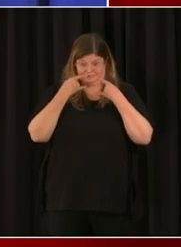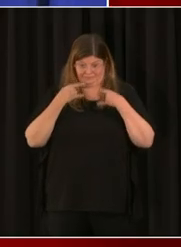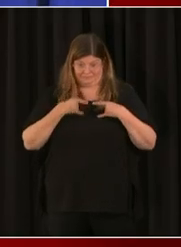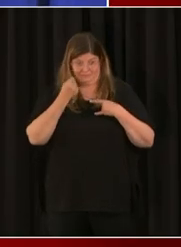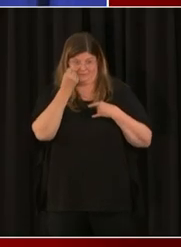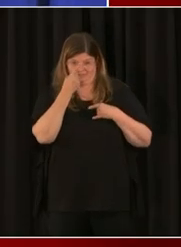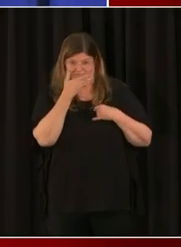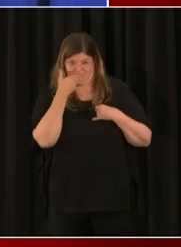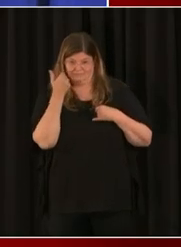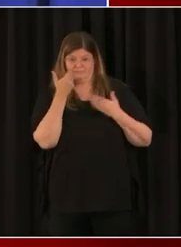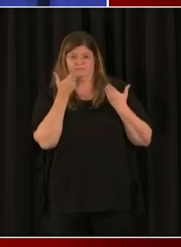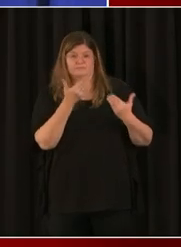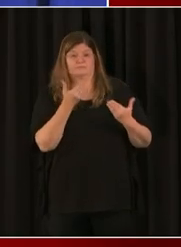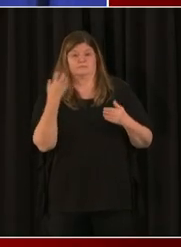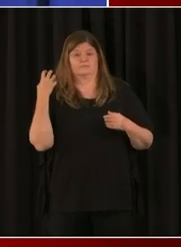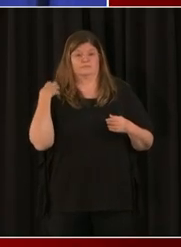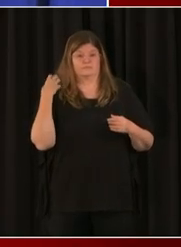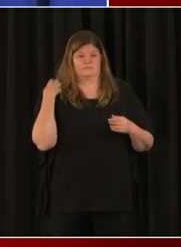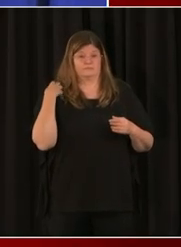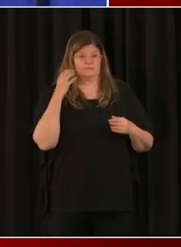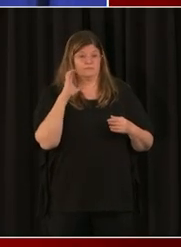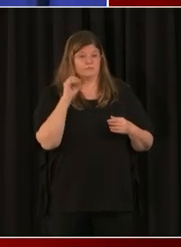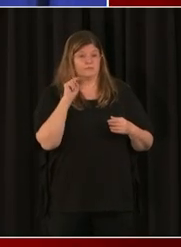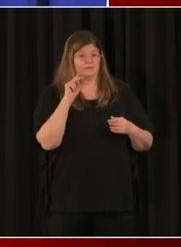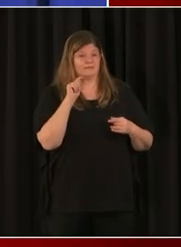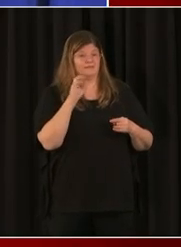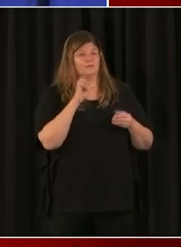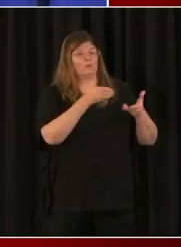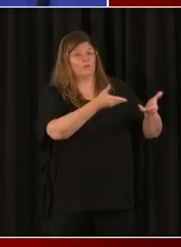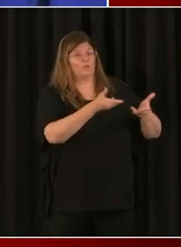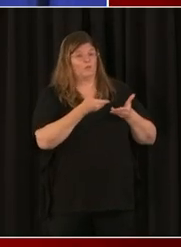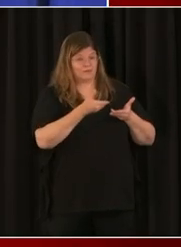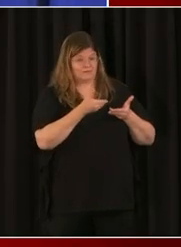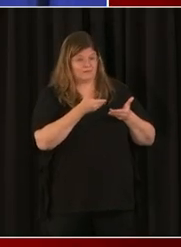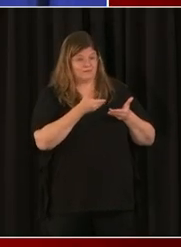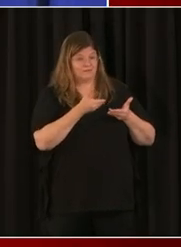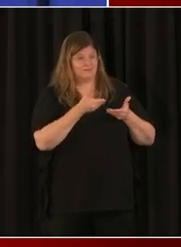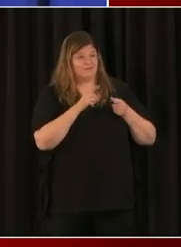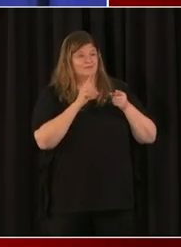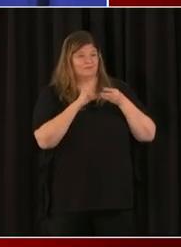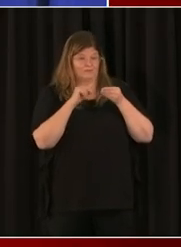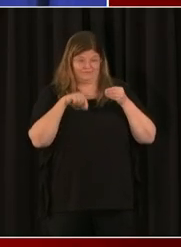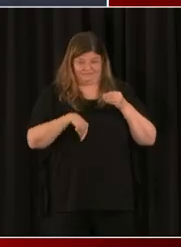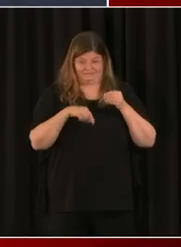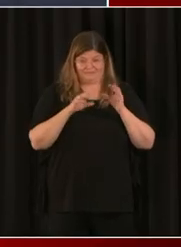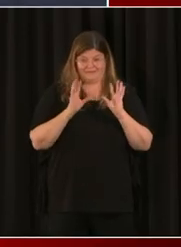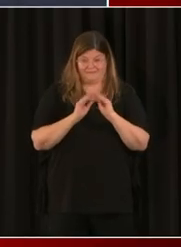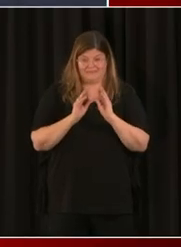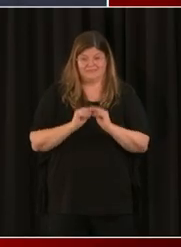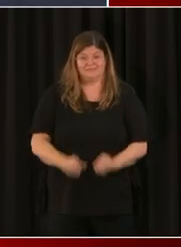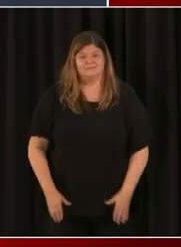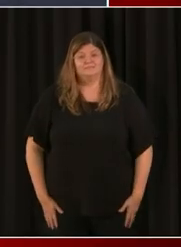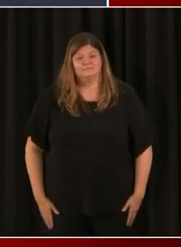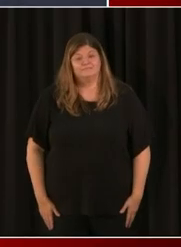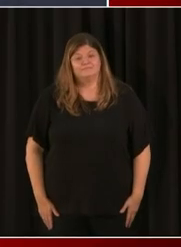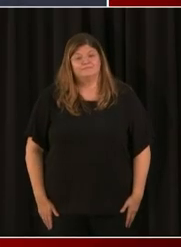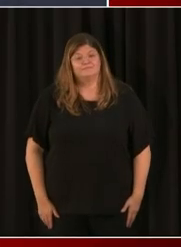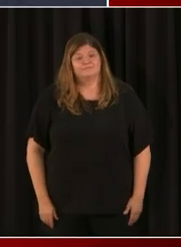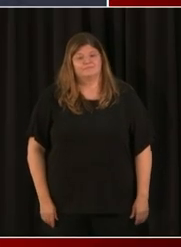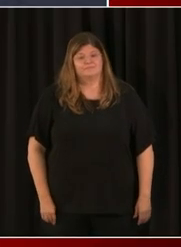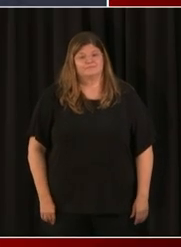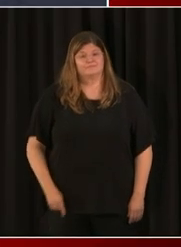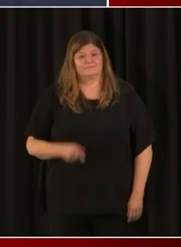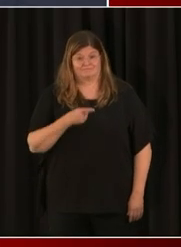This is for Chief Conte. Welcome to the news conferences, Chief. Thank you. According to your briefing with the D.C. Council this morning,